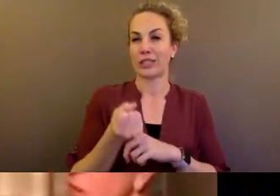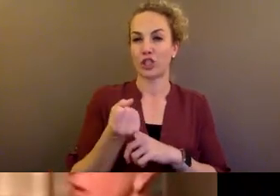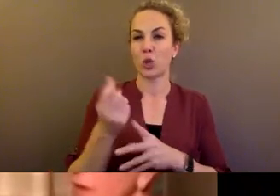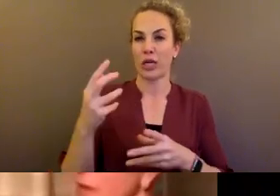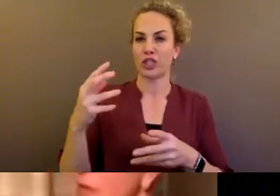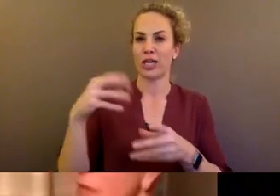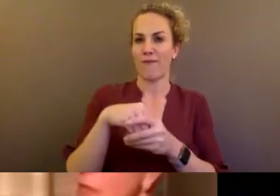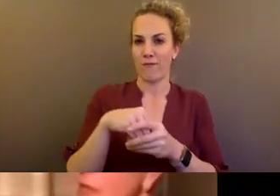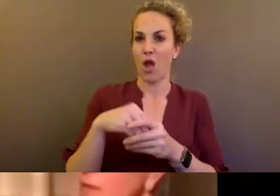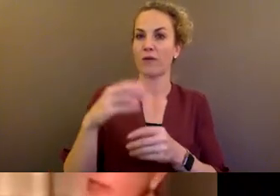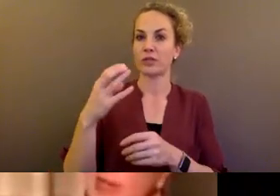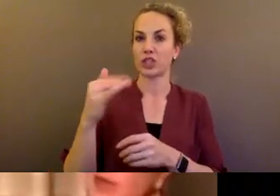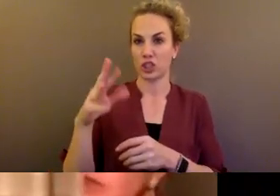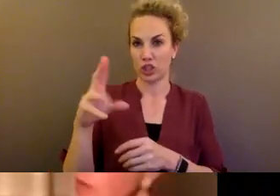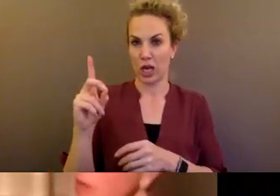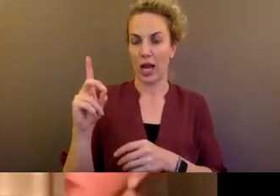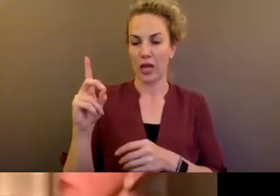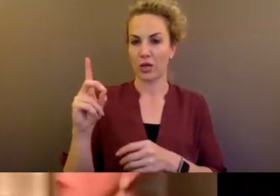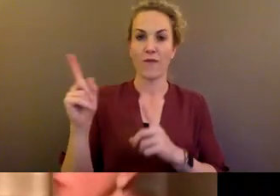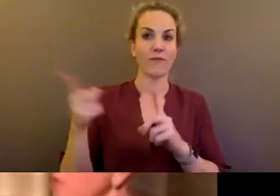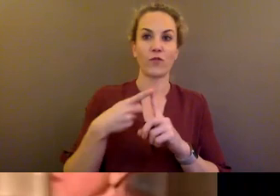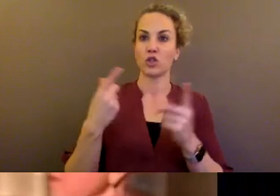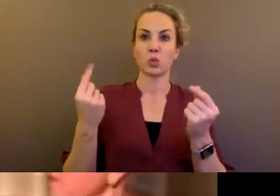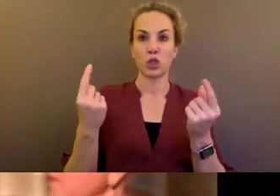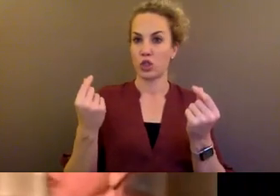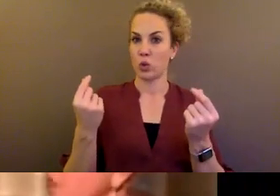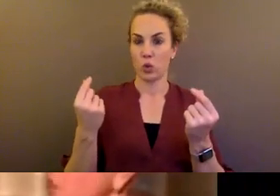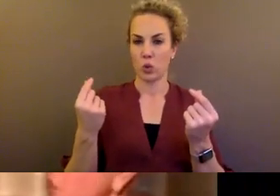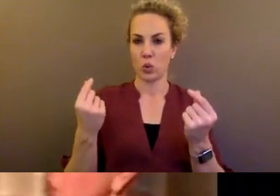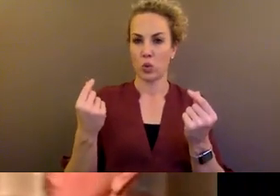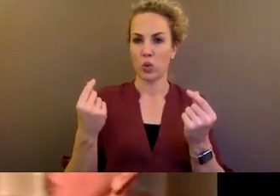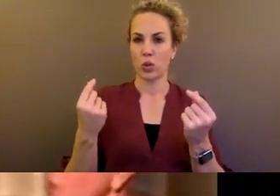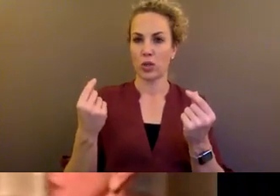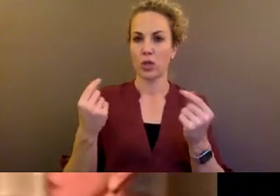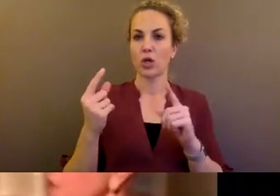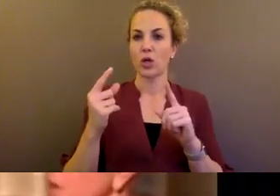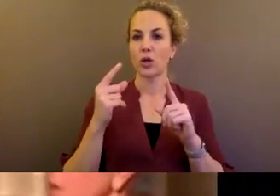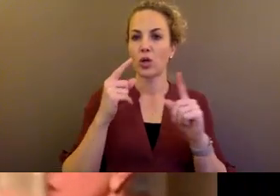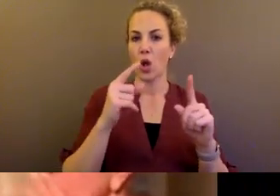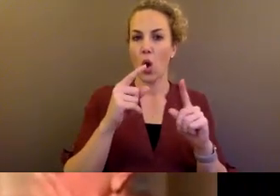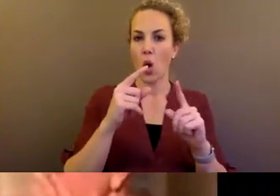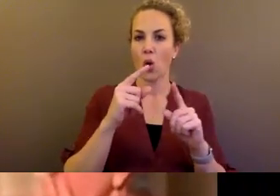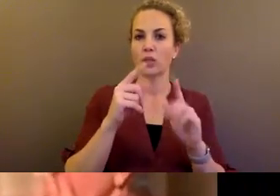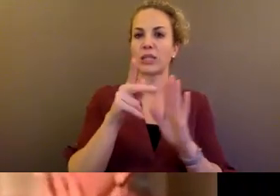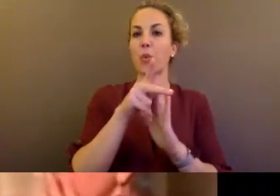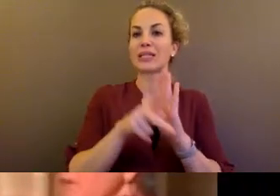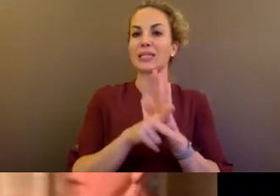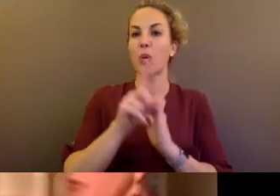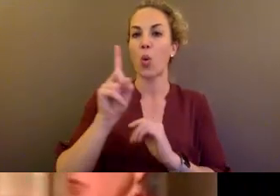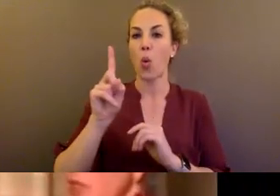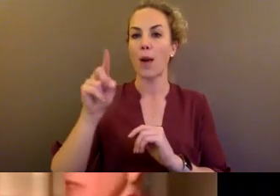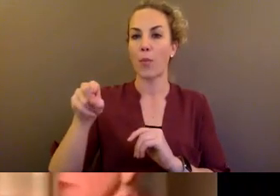involves a child, the first thing we would always do would go to go to principle